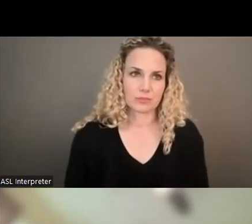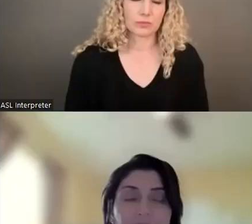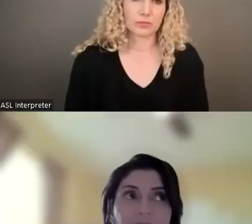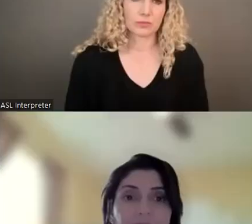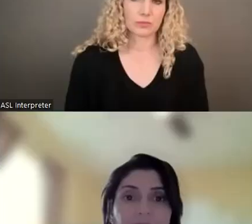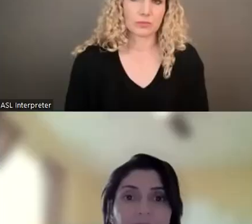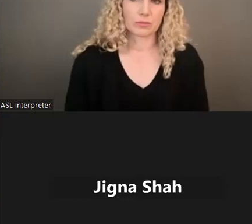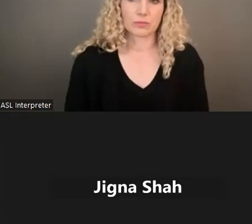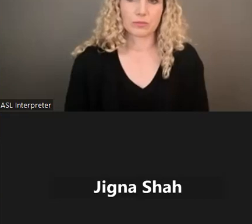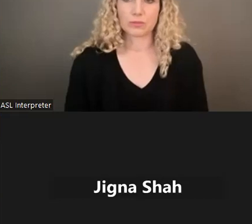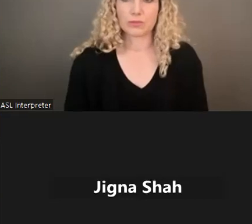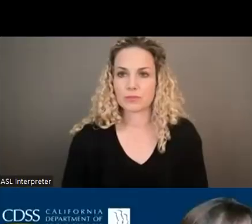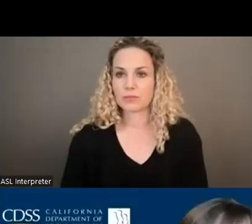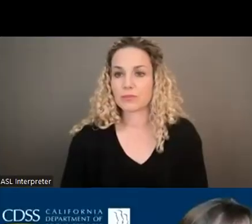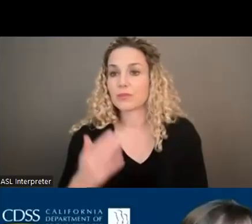Thanks, Jigna.